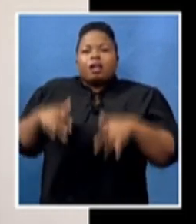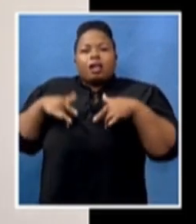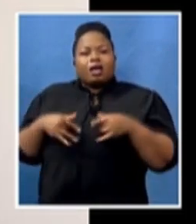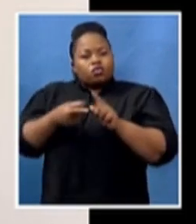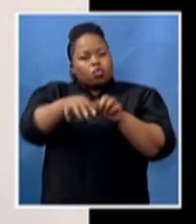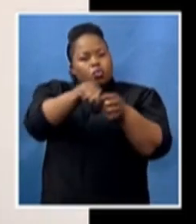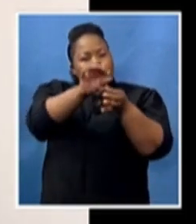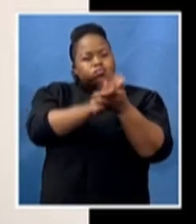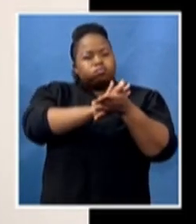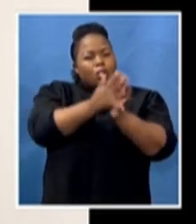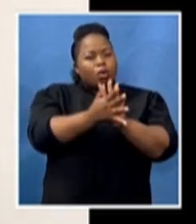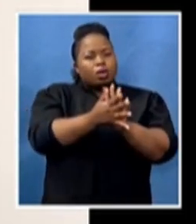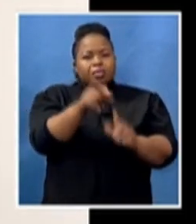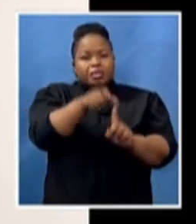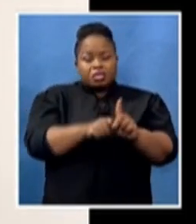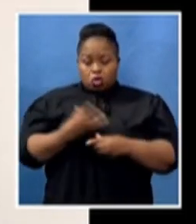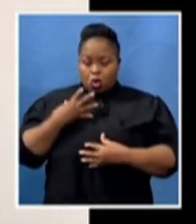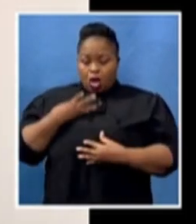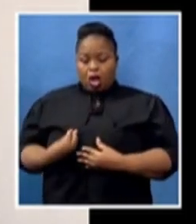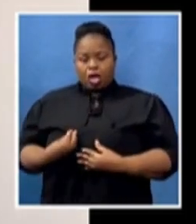to learn to love?